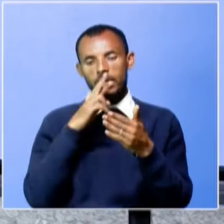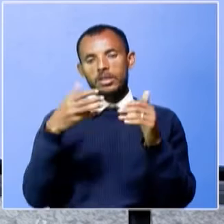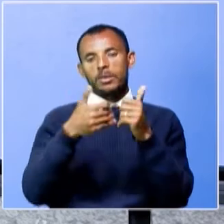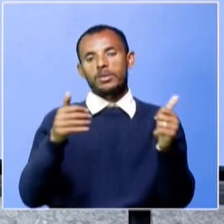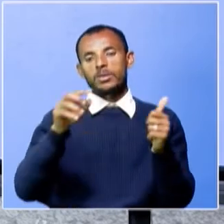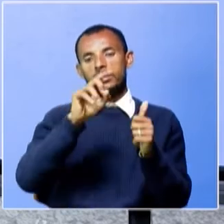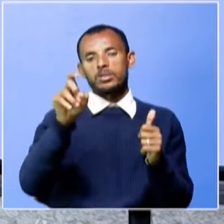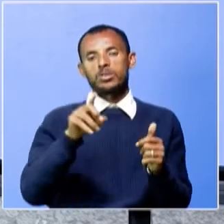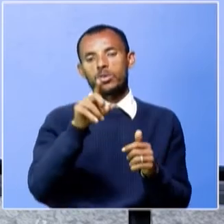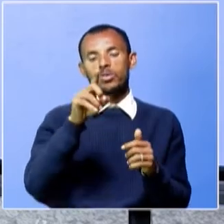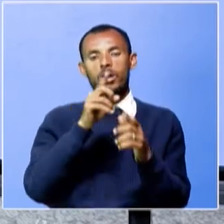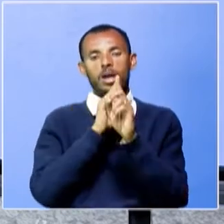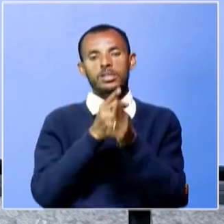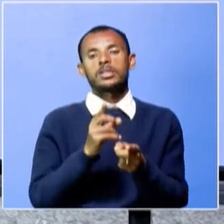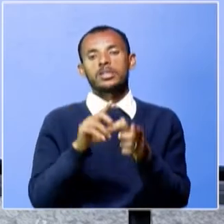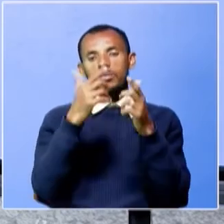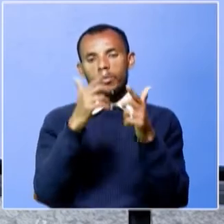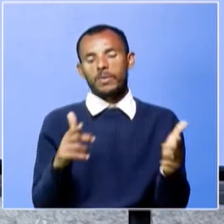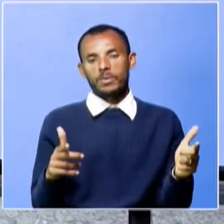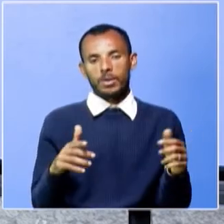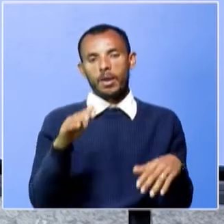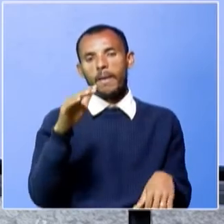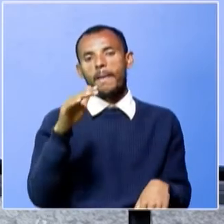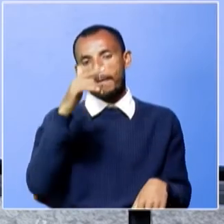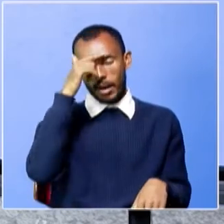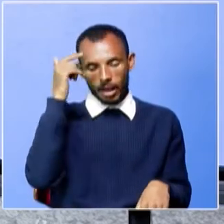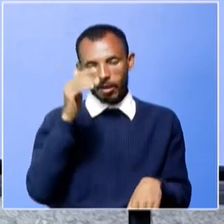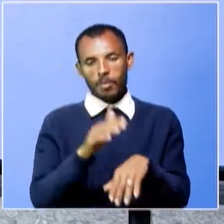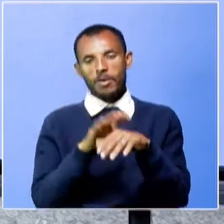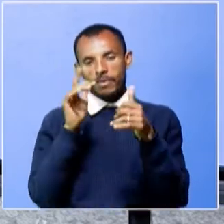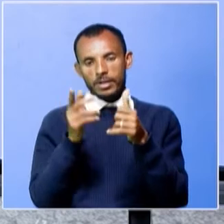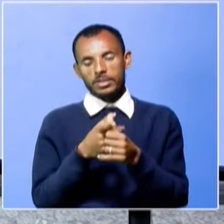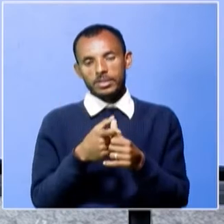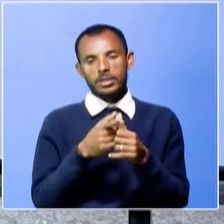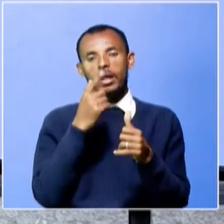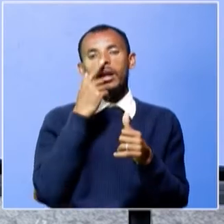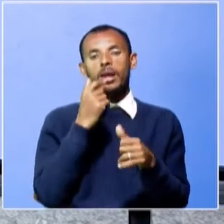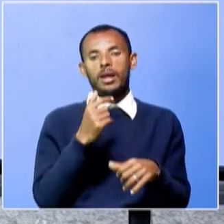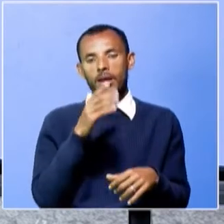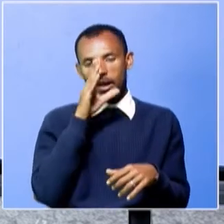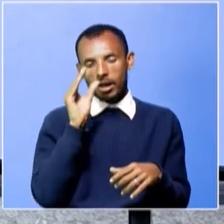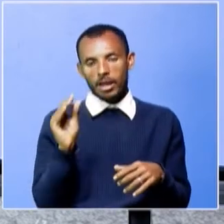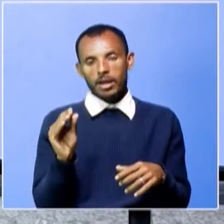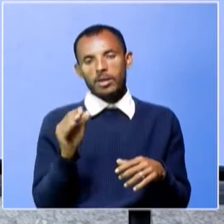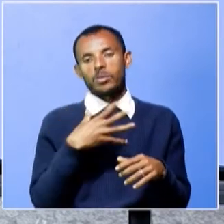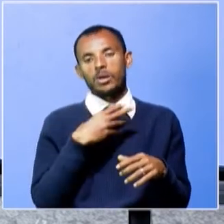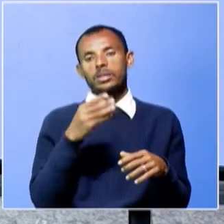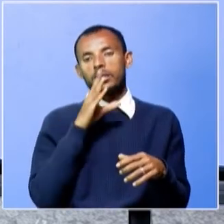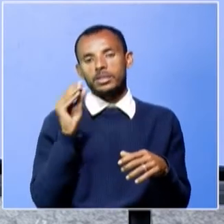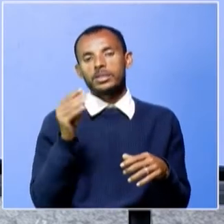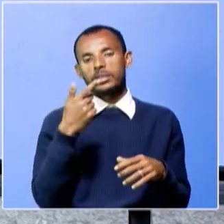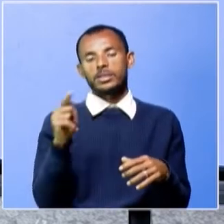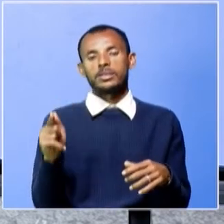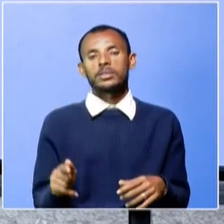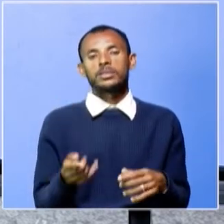so you need to answer the probability of black ball first, then red, white, then green. Okay,